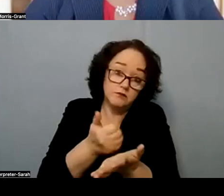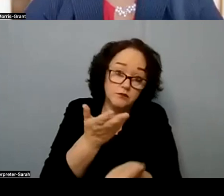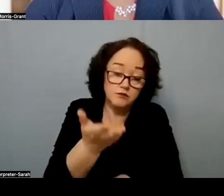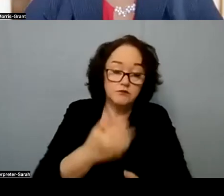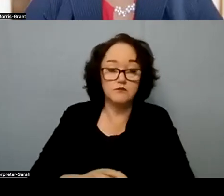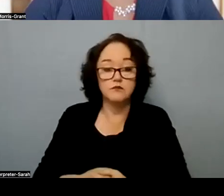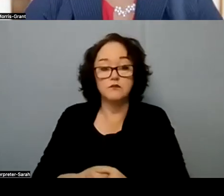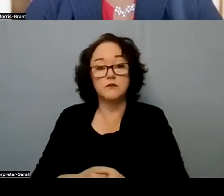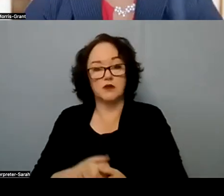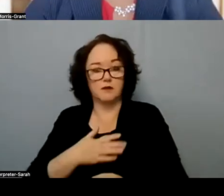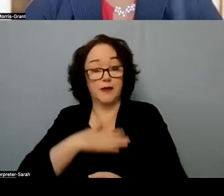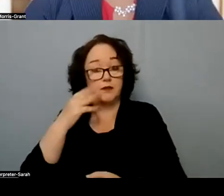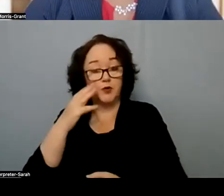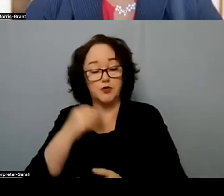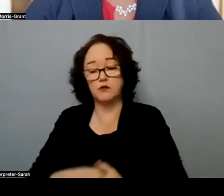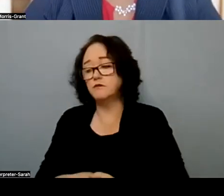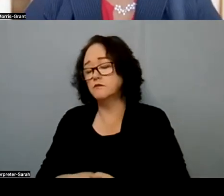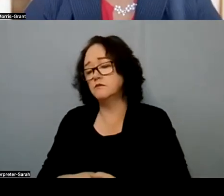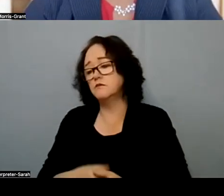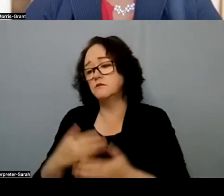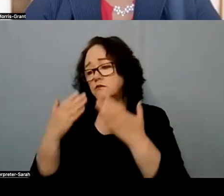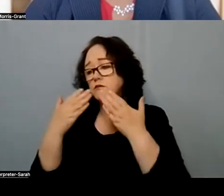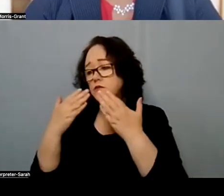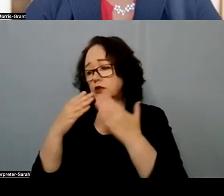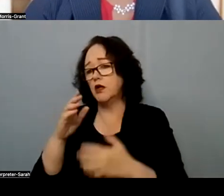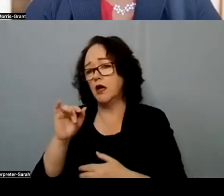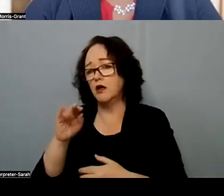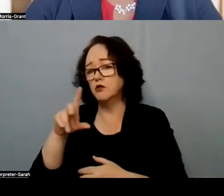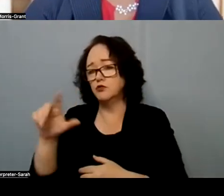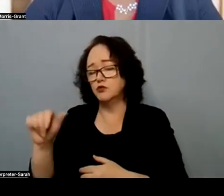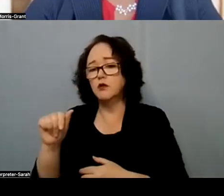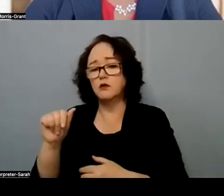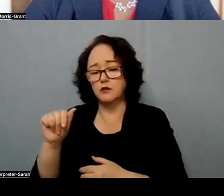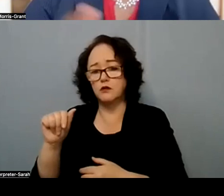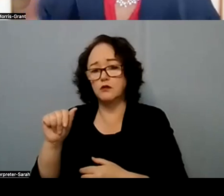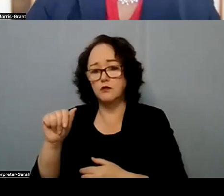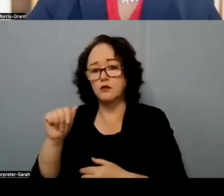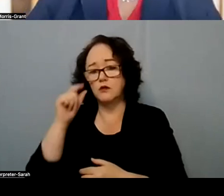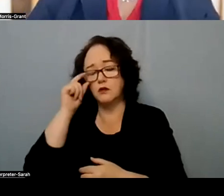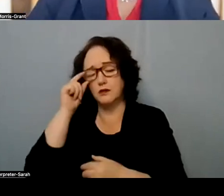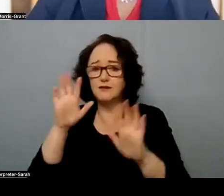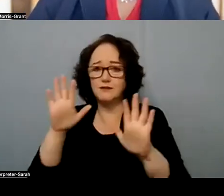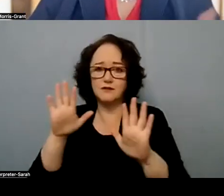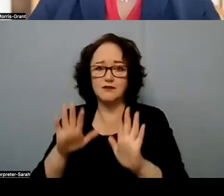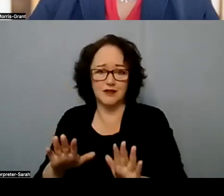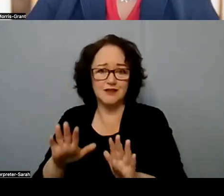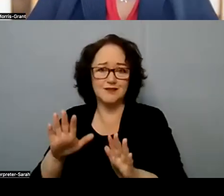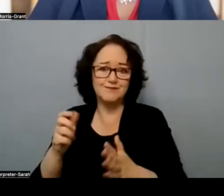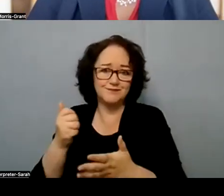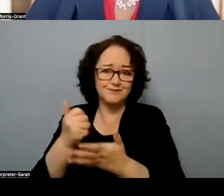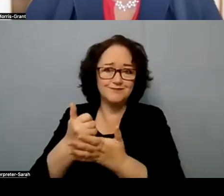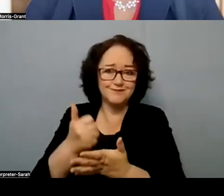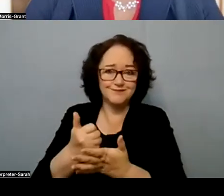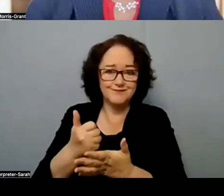for that, Andrea. That is awesome how that turned around to y'all's advantage and Work out. Right at the end to